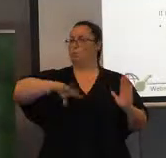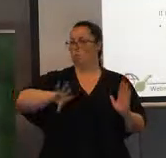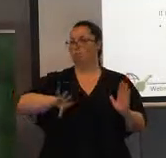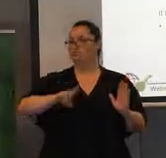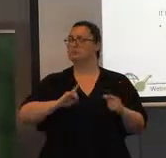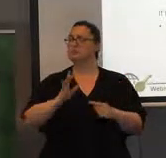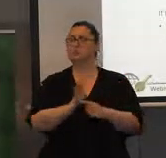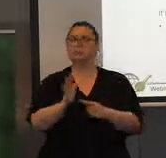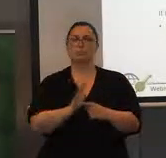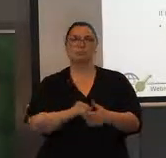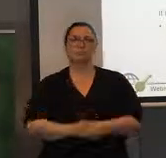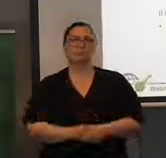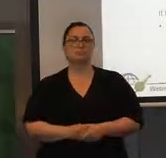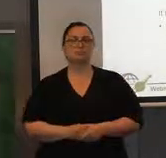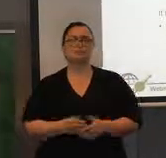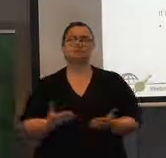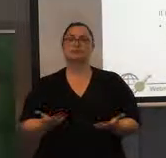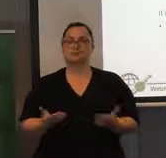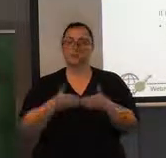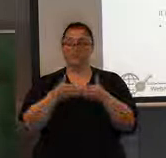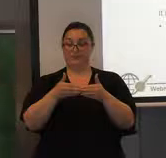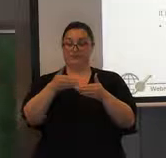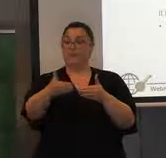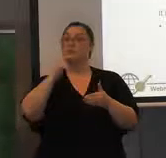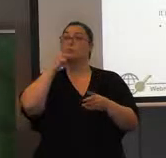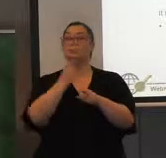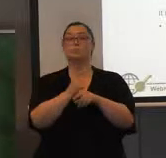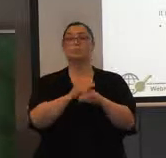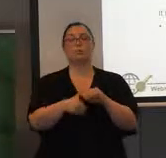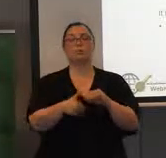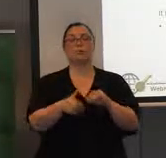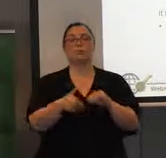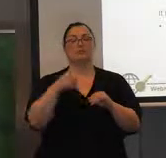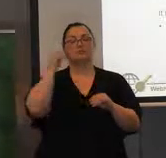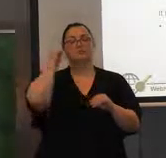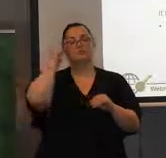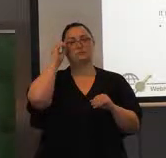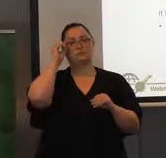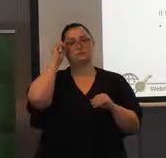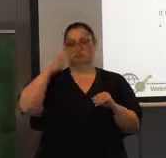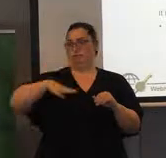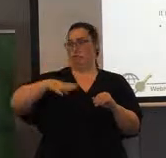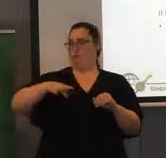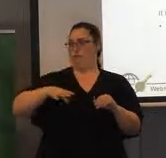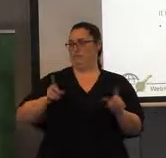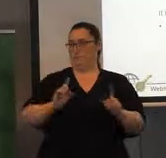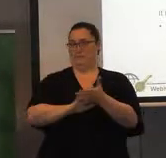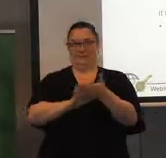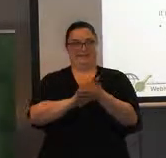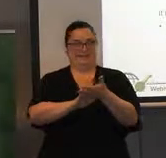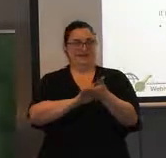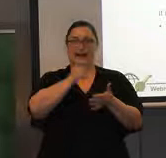to do it, and that's important. In the next section we're going to be looking at is actually what the requirements